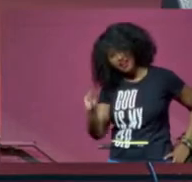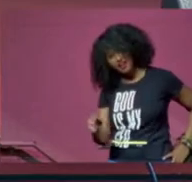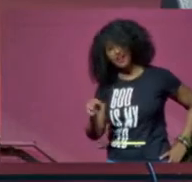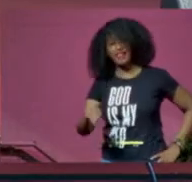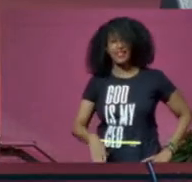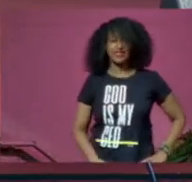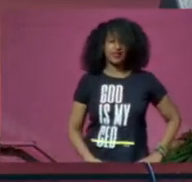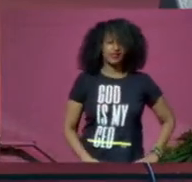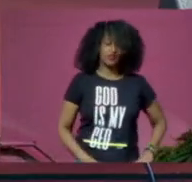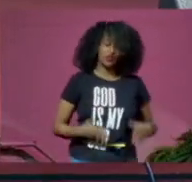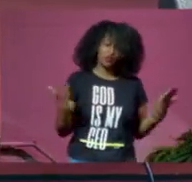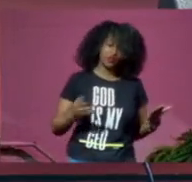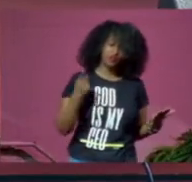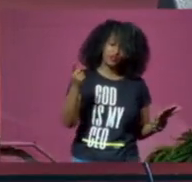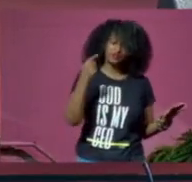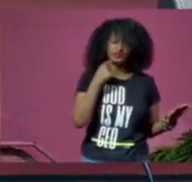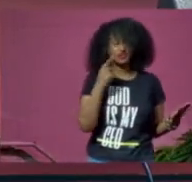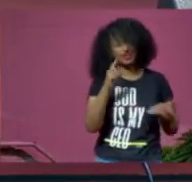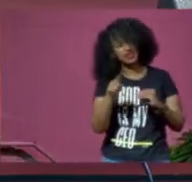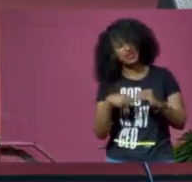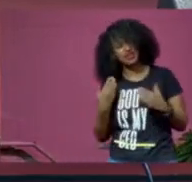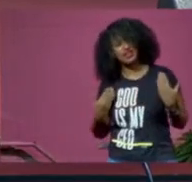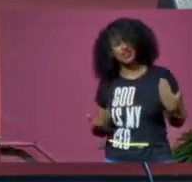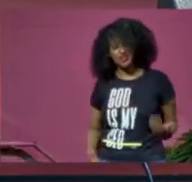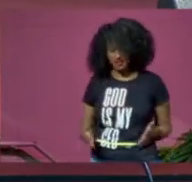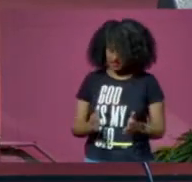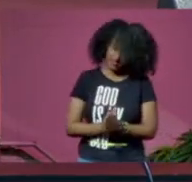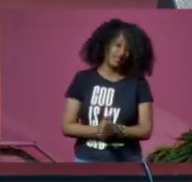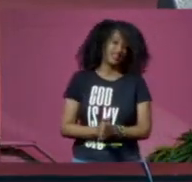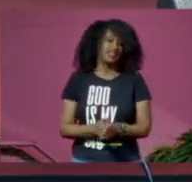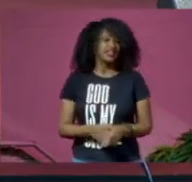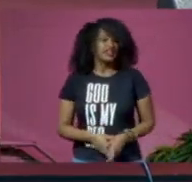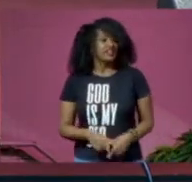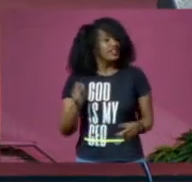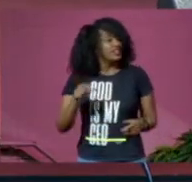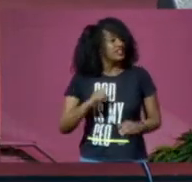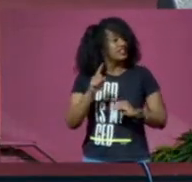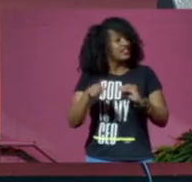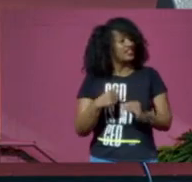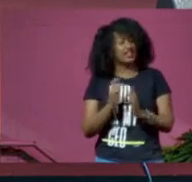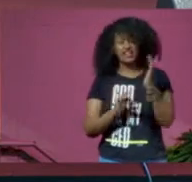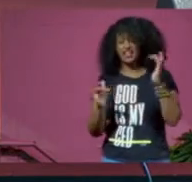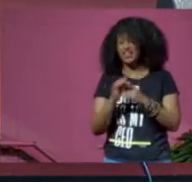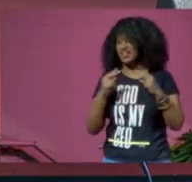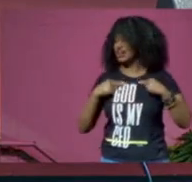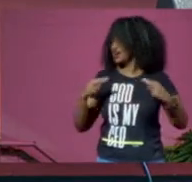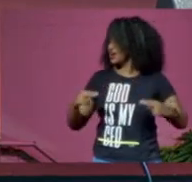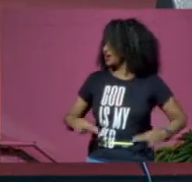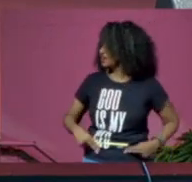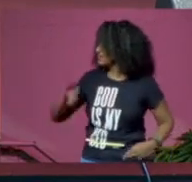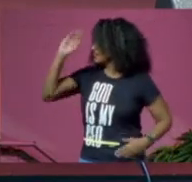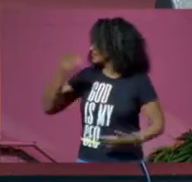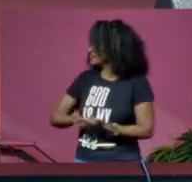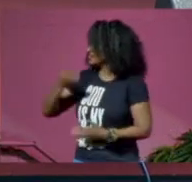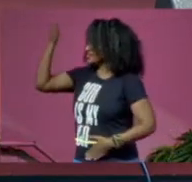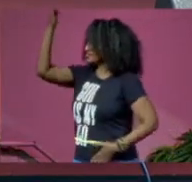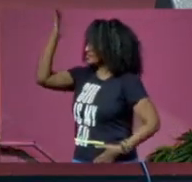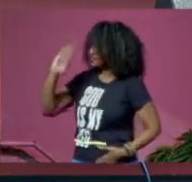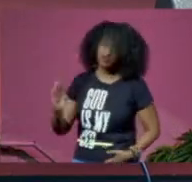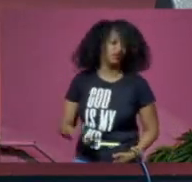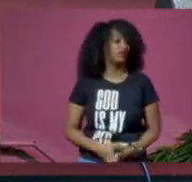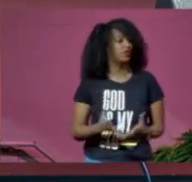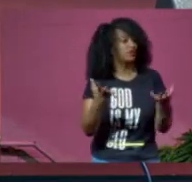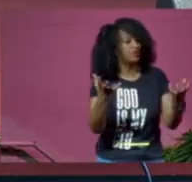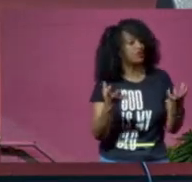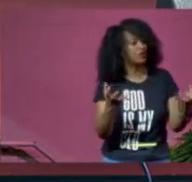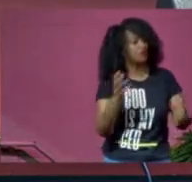say? Yeah, that I am. This is a moment of humanness on the part of Jesus. Here is the Son of God fishing for